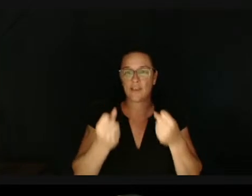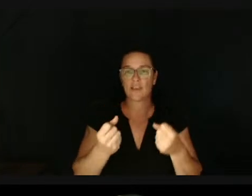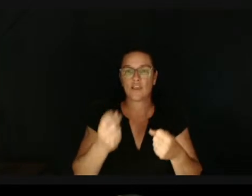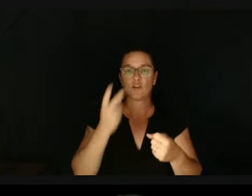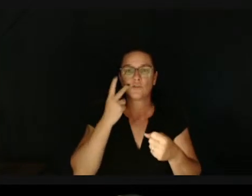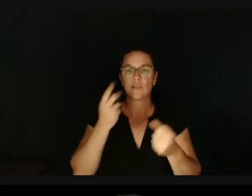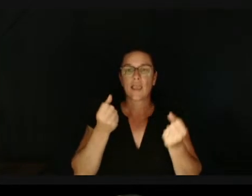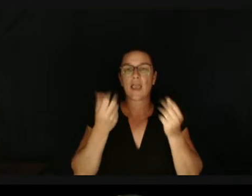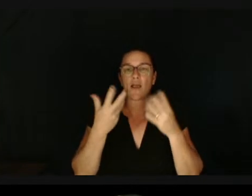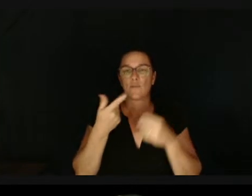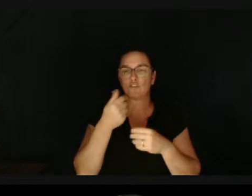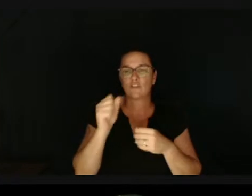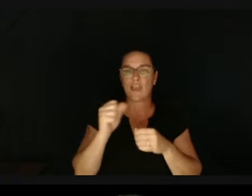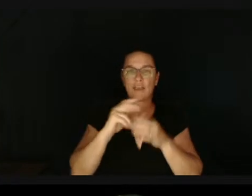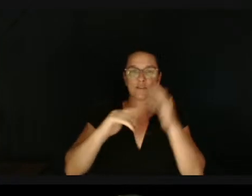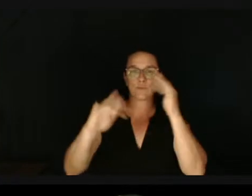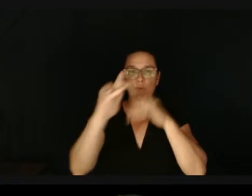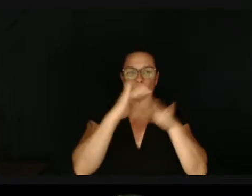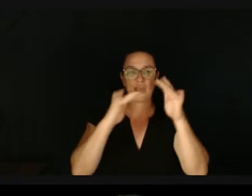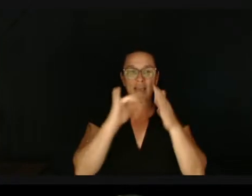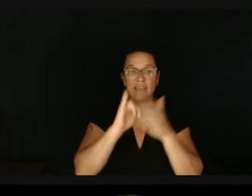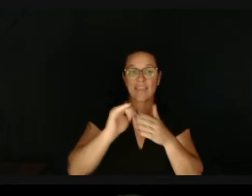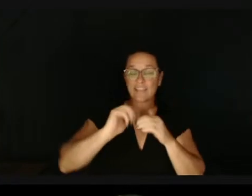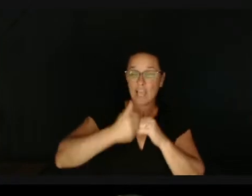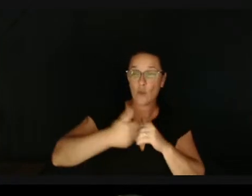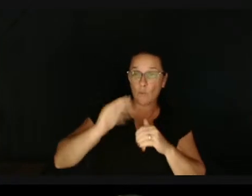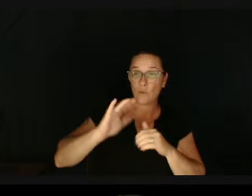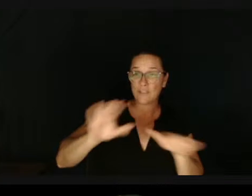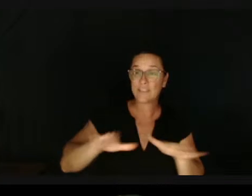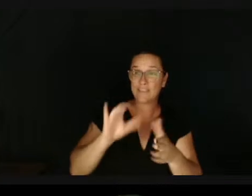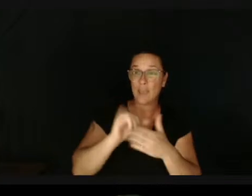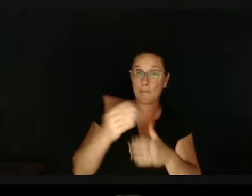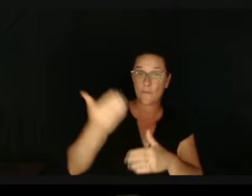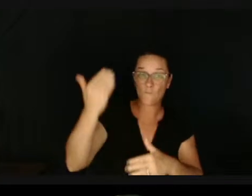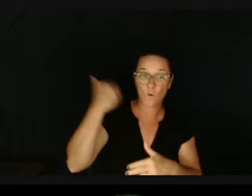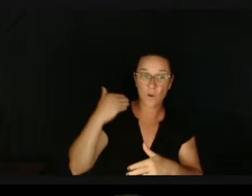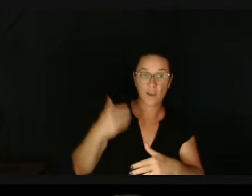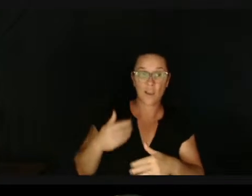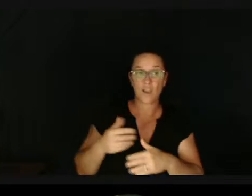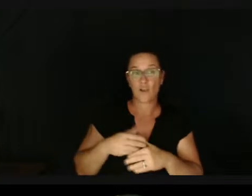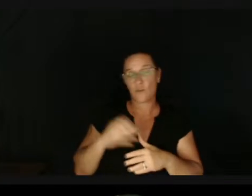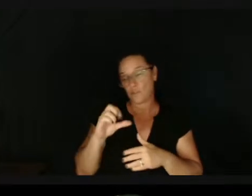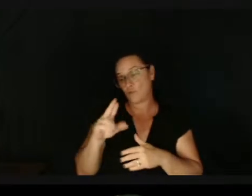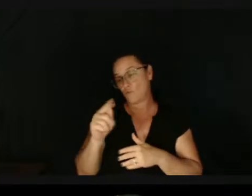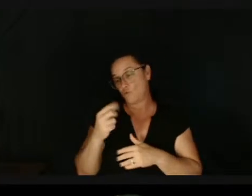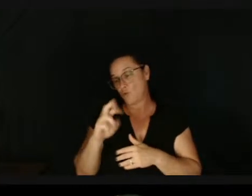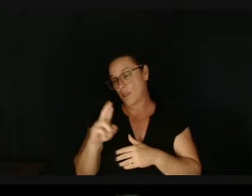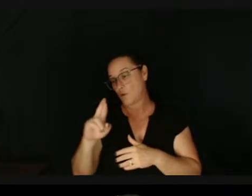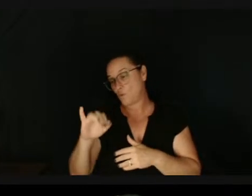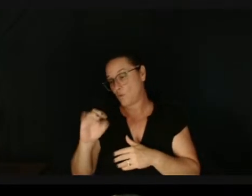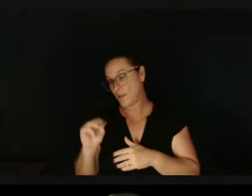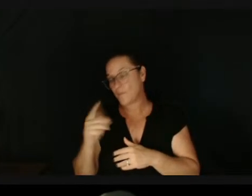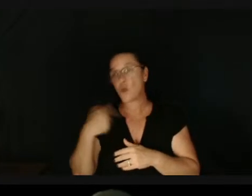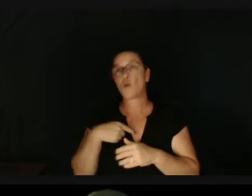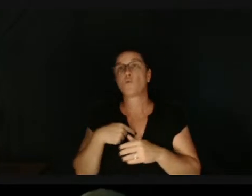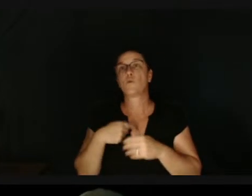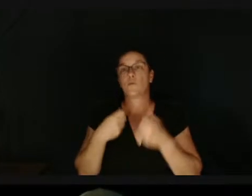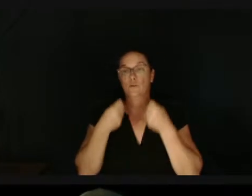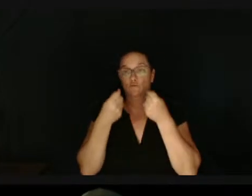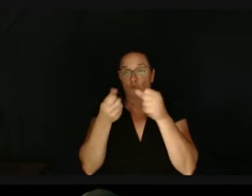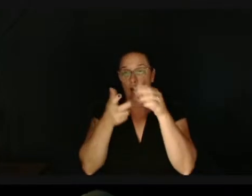rate, which is the way we used to do it. They used to drive on Critter Run Drive under the gas cloud in National Park and measure